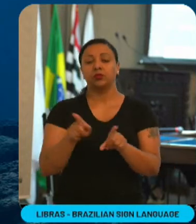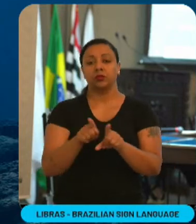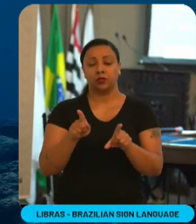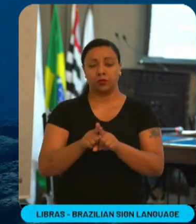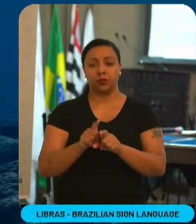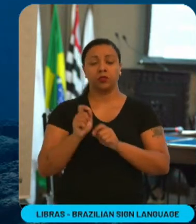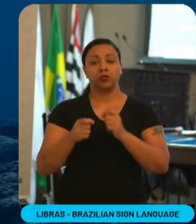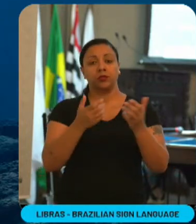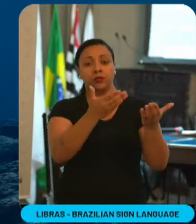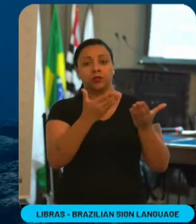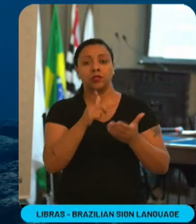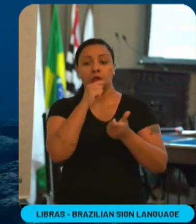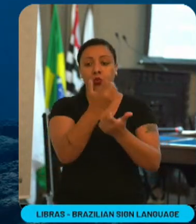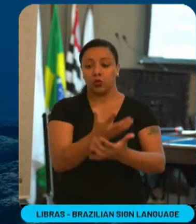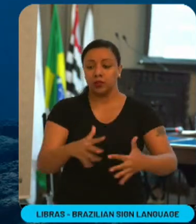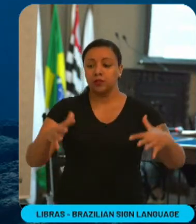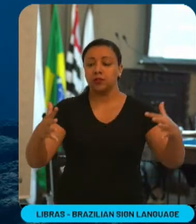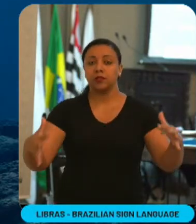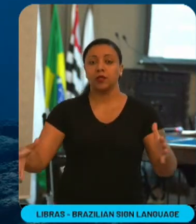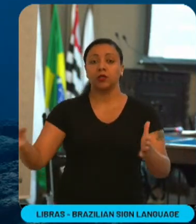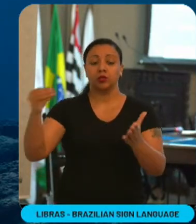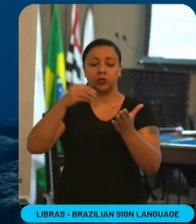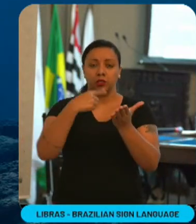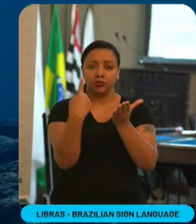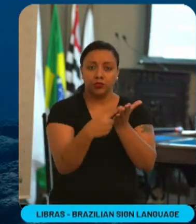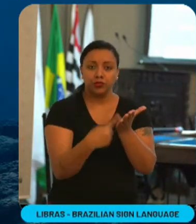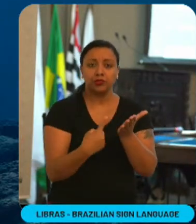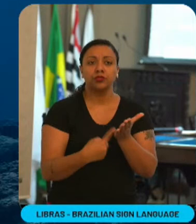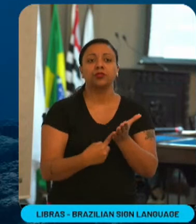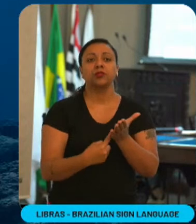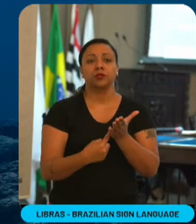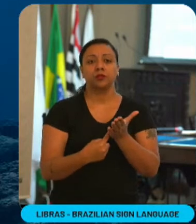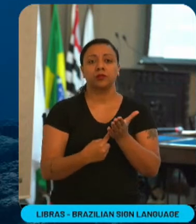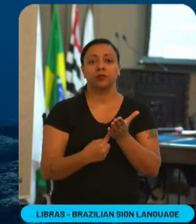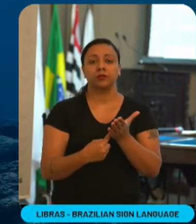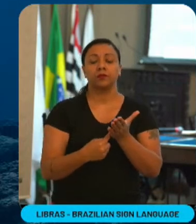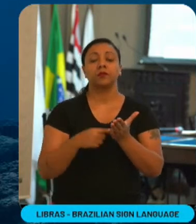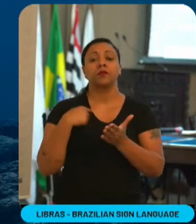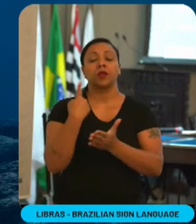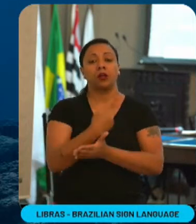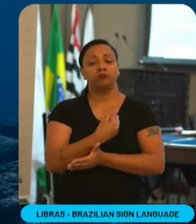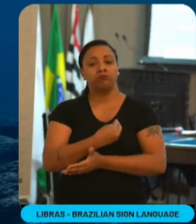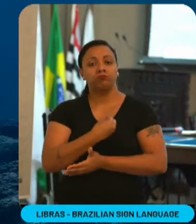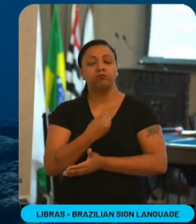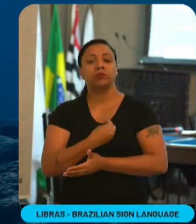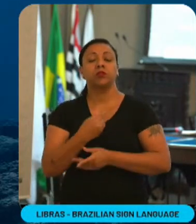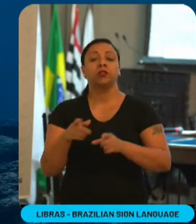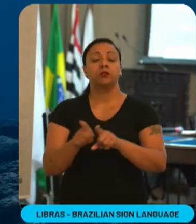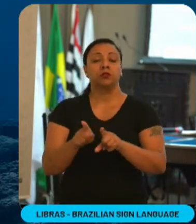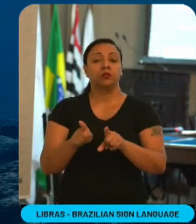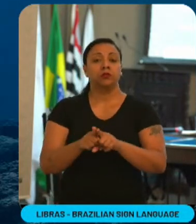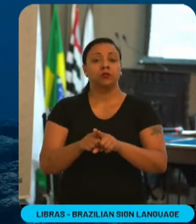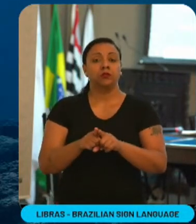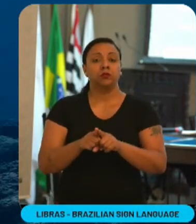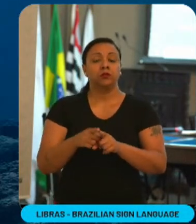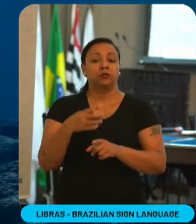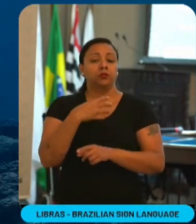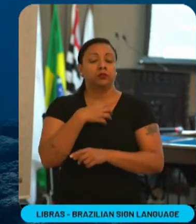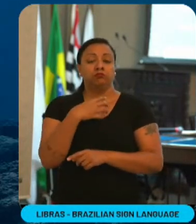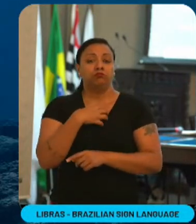perspective to bring the ocean into the agenda and put in our